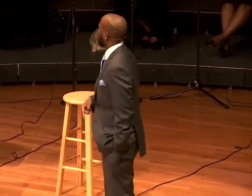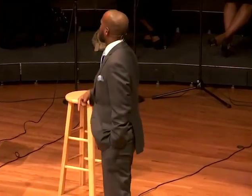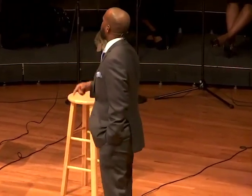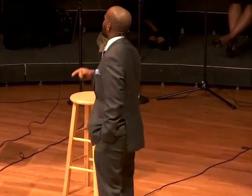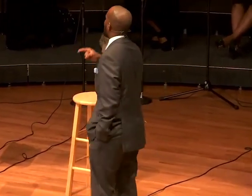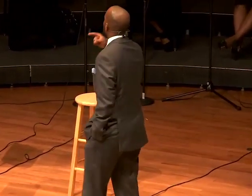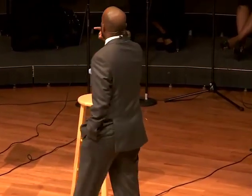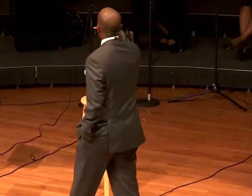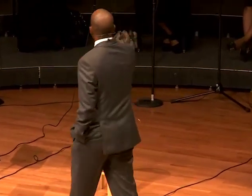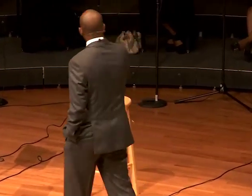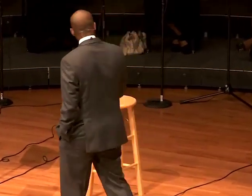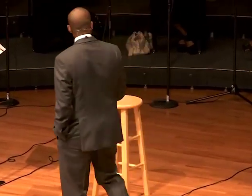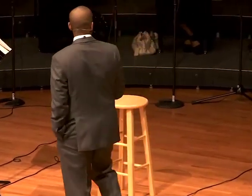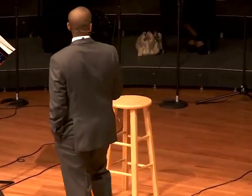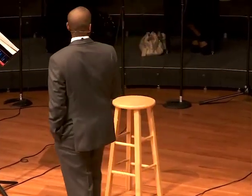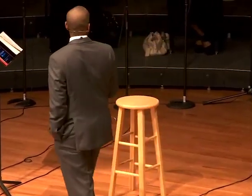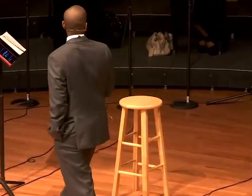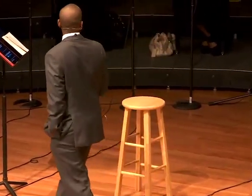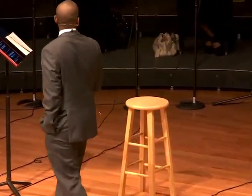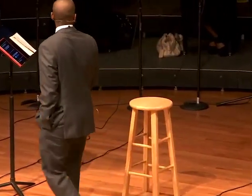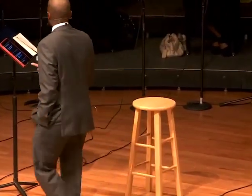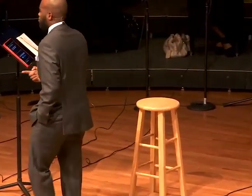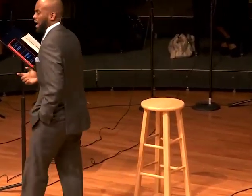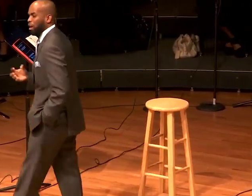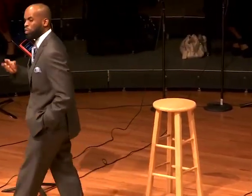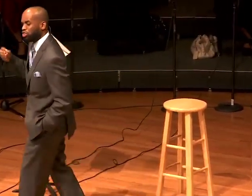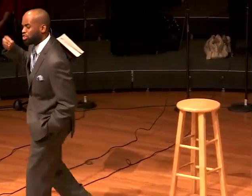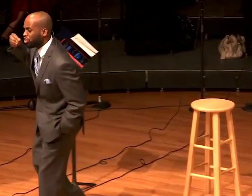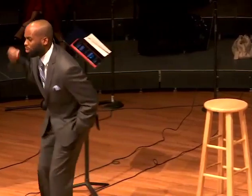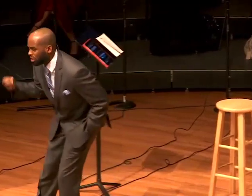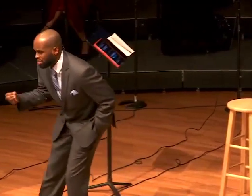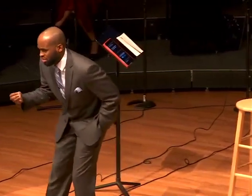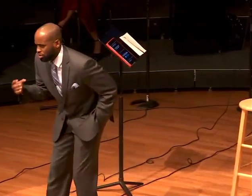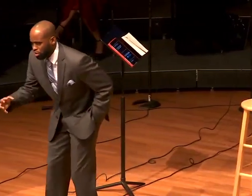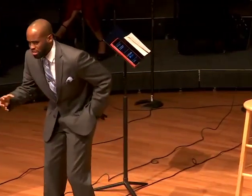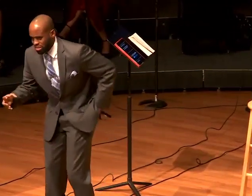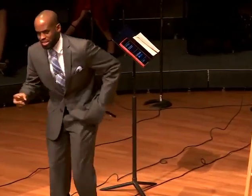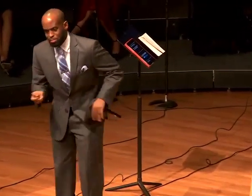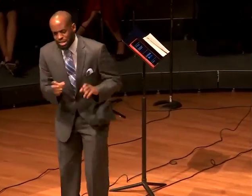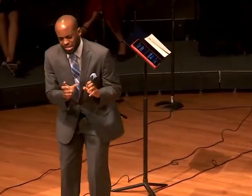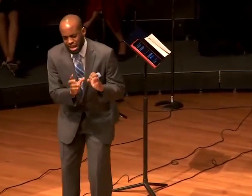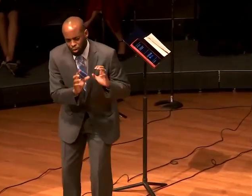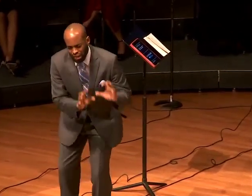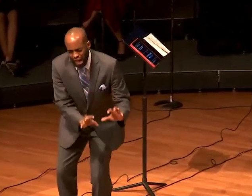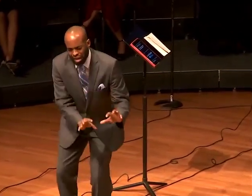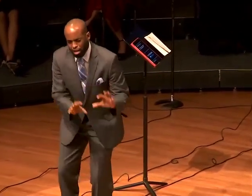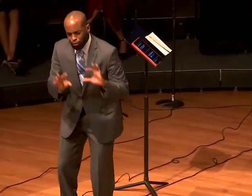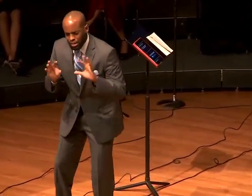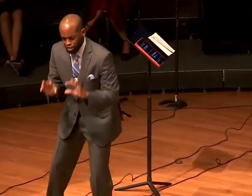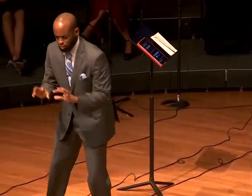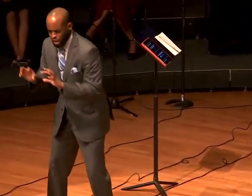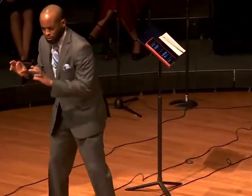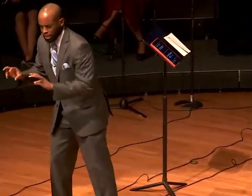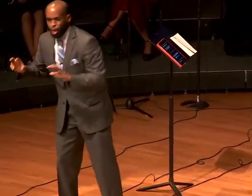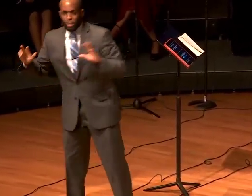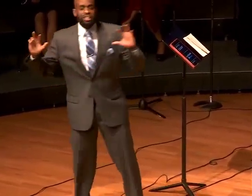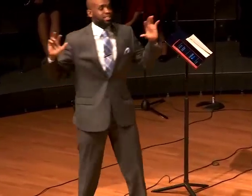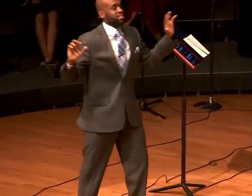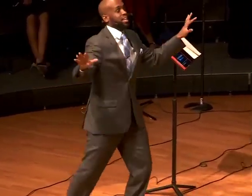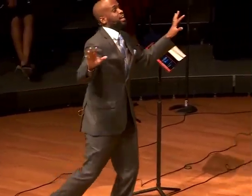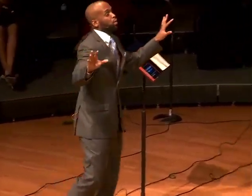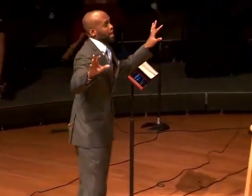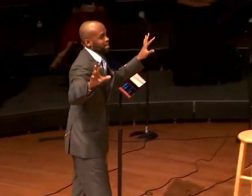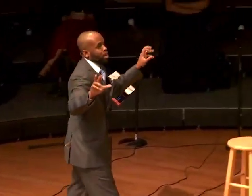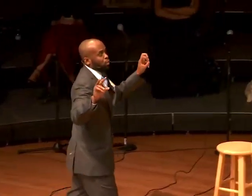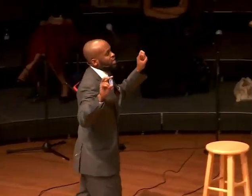were in when they woke up. And I want you to notice this, because I know a lot of religious rhetoric. We need